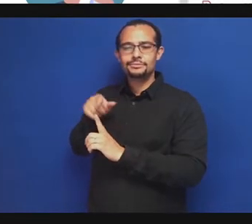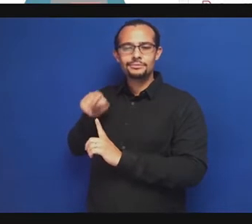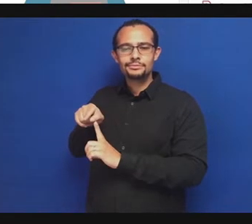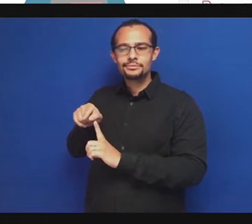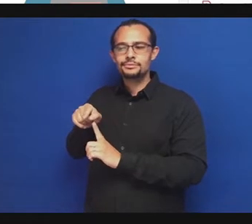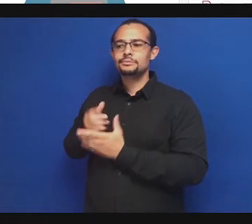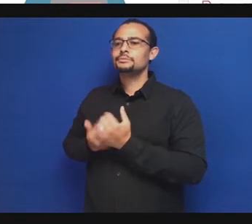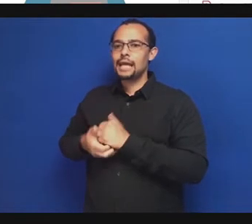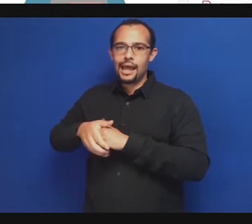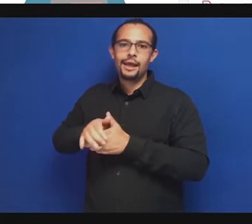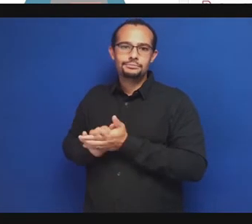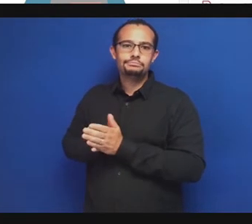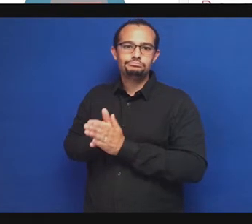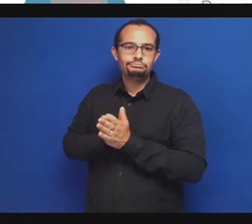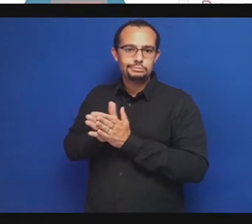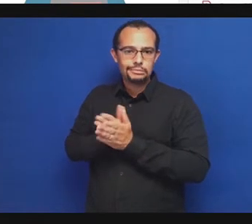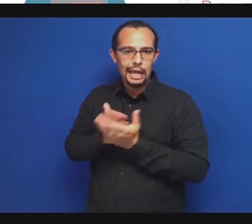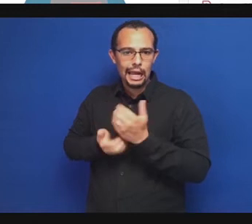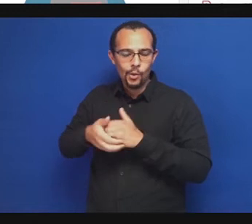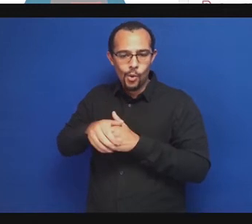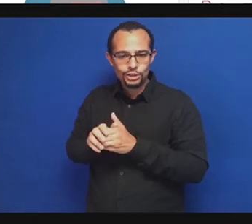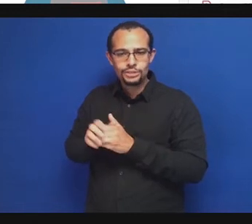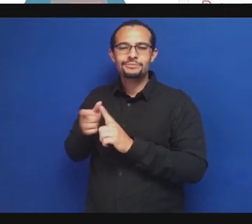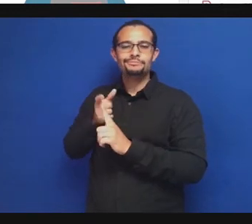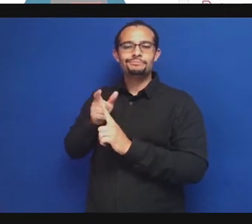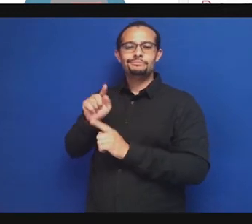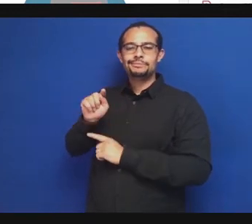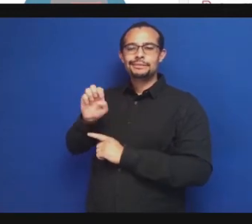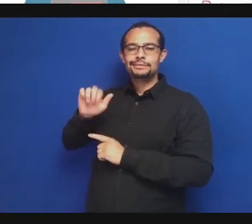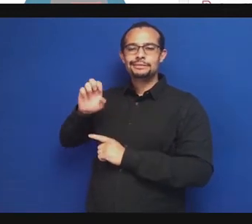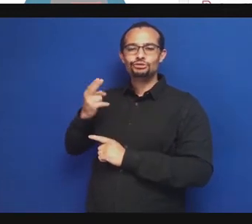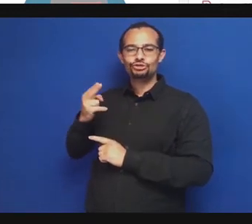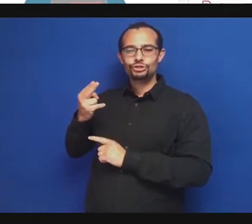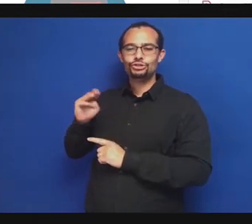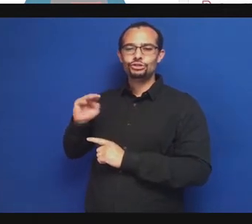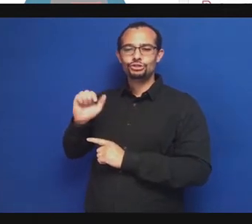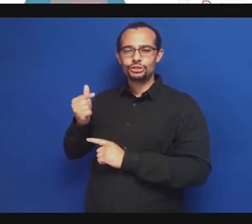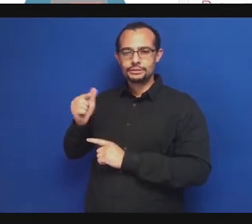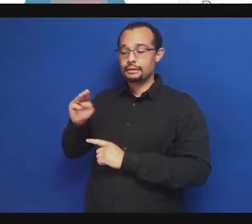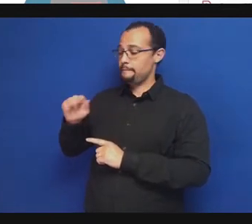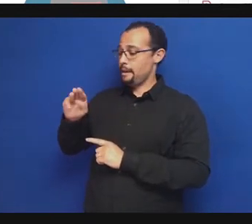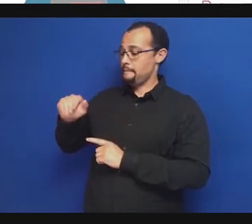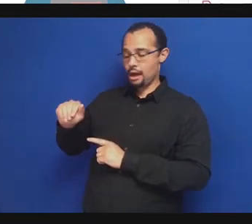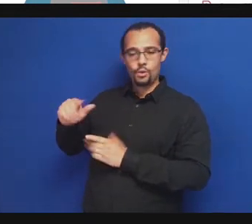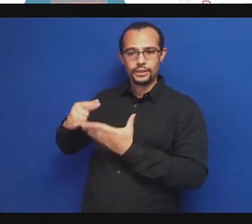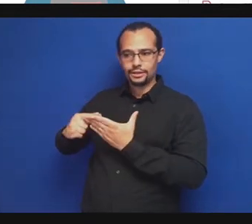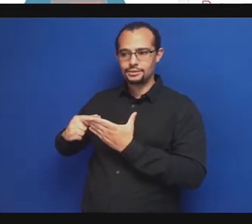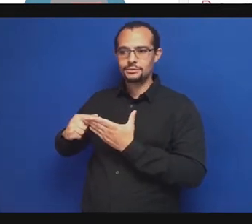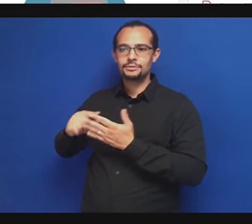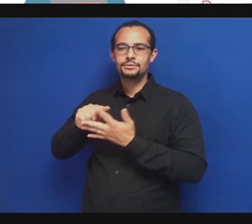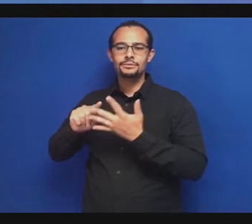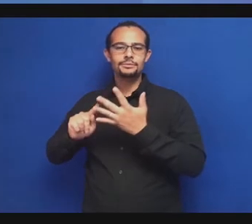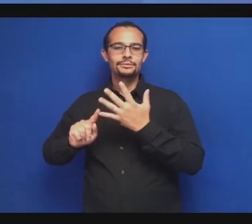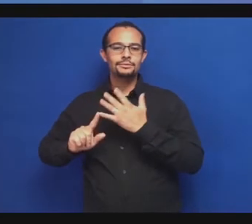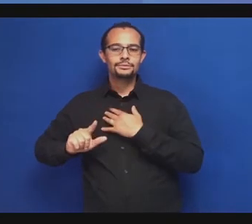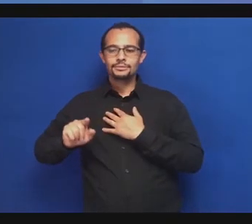cdc.gov/coronavirus, but these are 10 things you can do to manage your COVID symptoms. I also touched